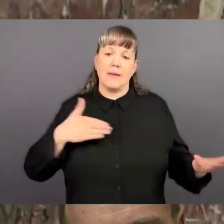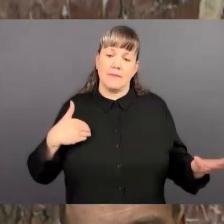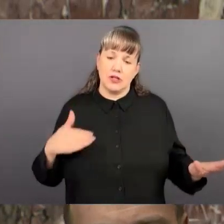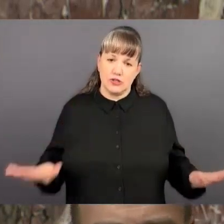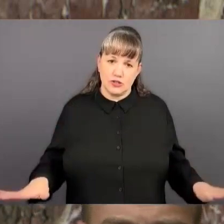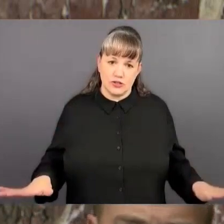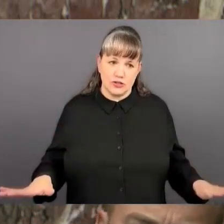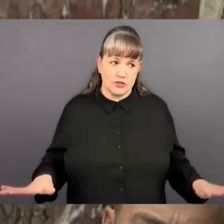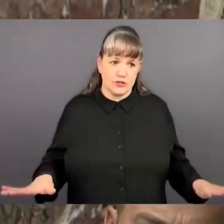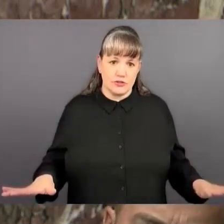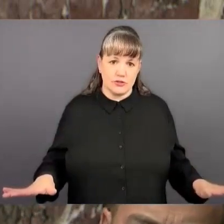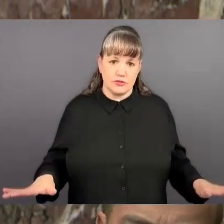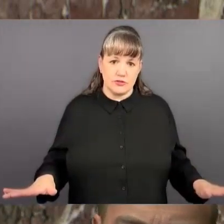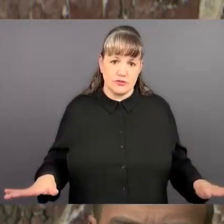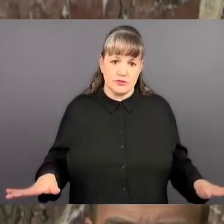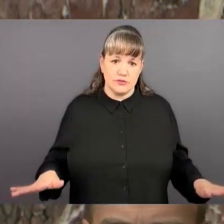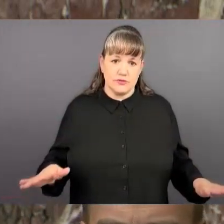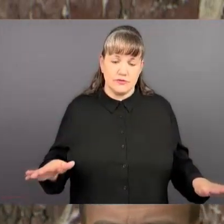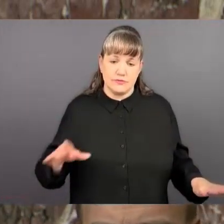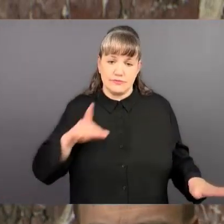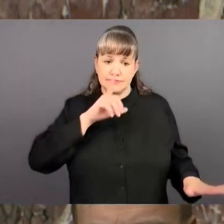please be quiet.